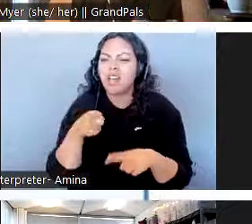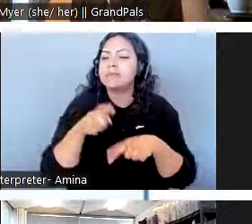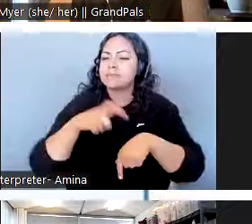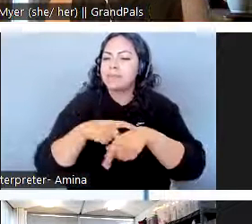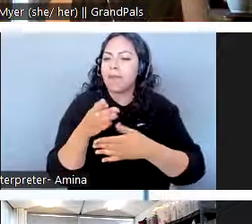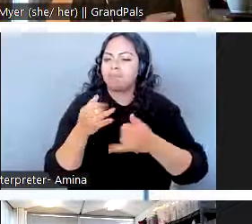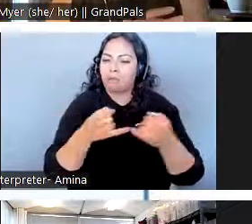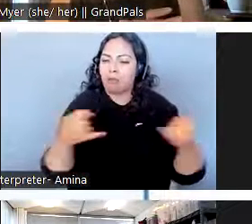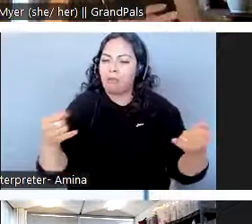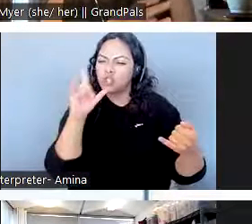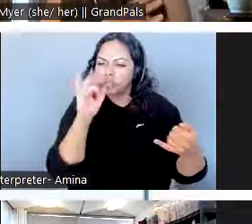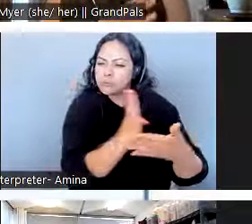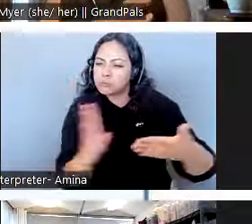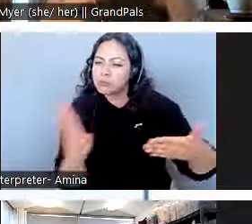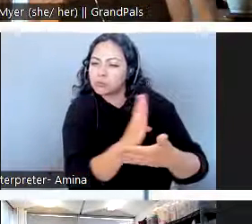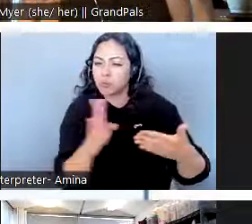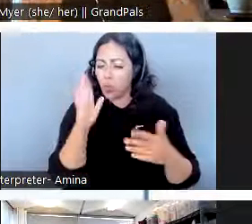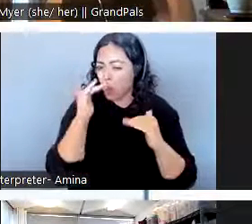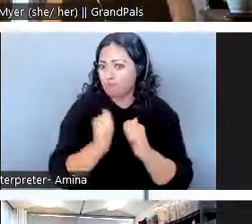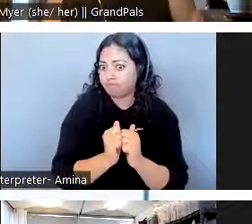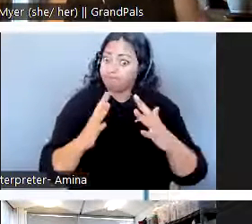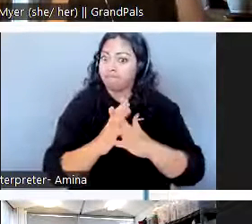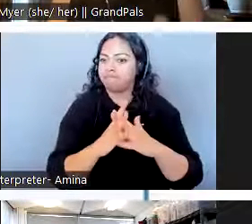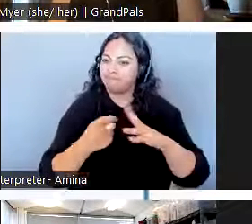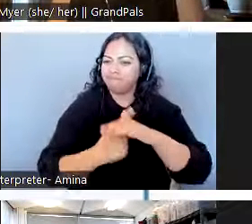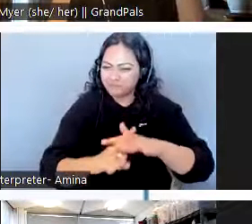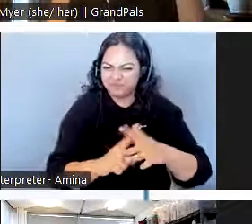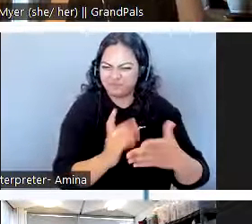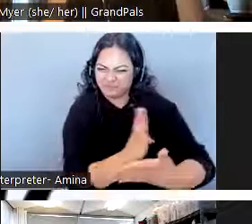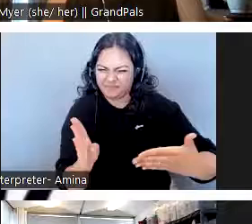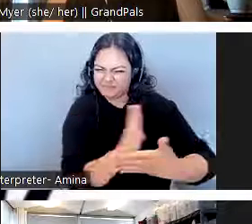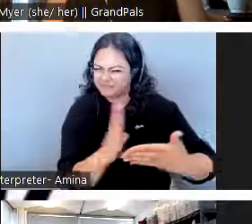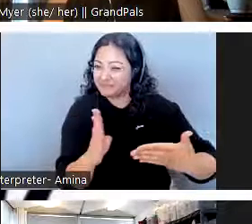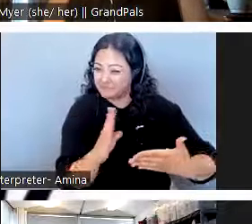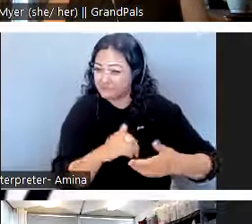of when it could get up and running. And then, sorry, one last slide.